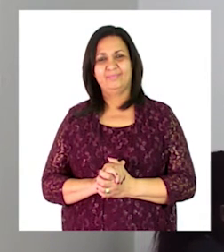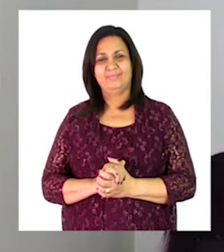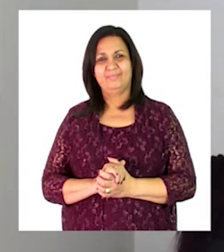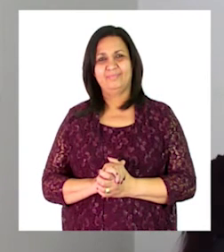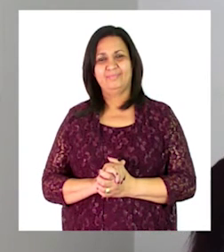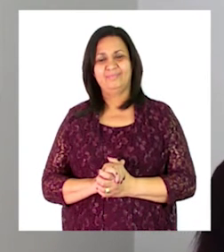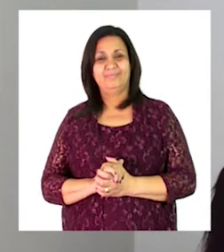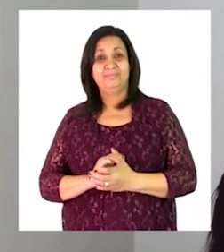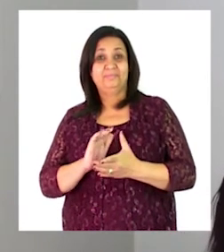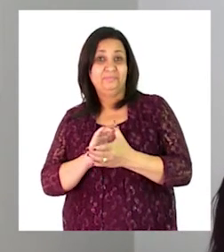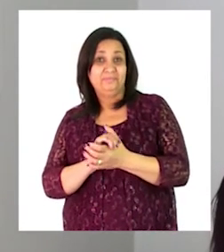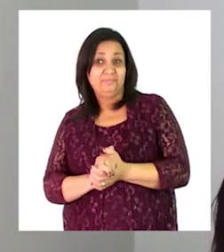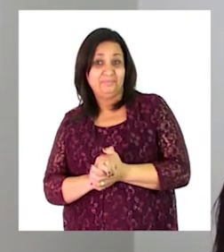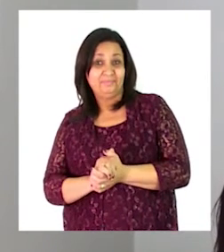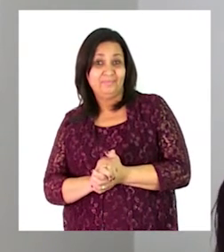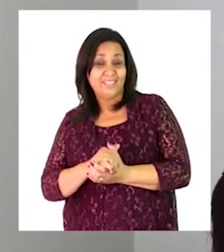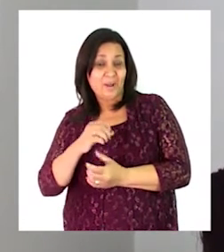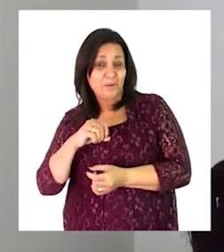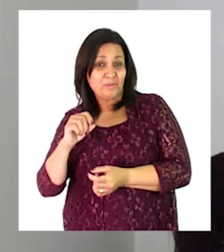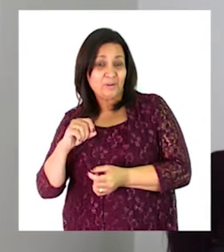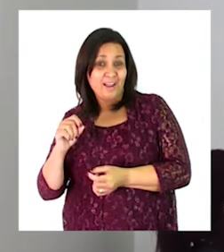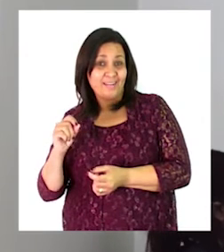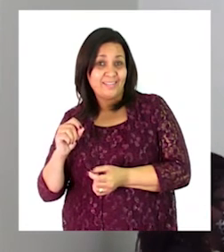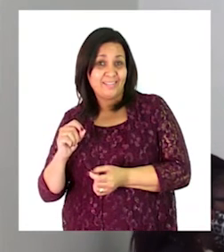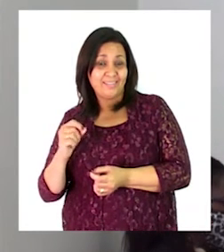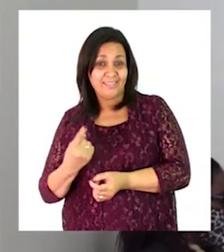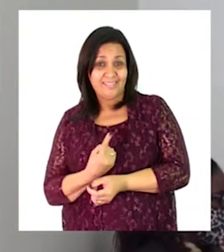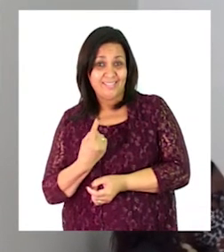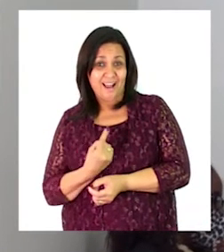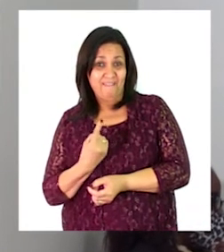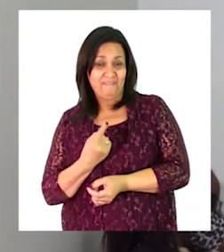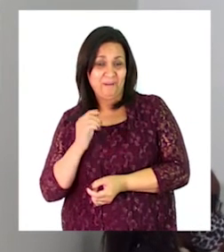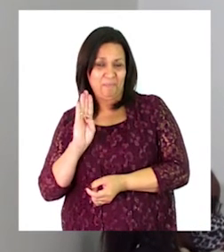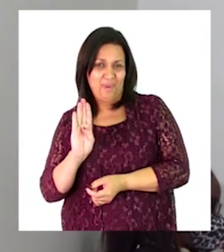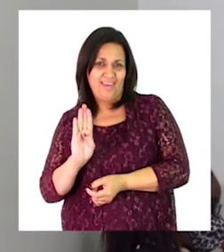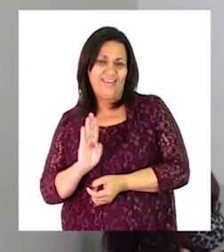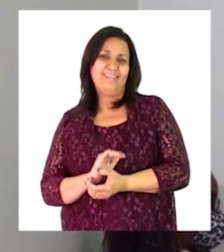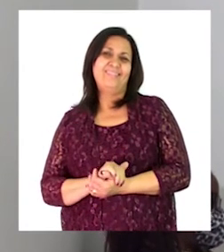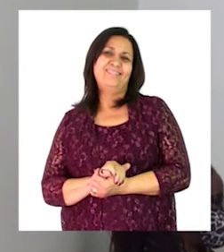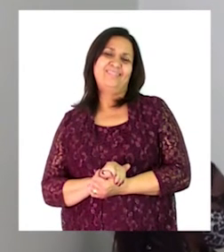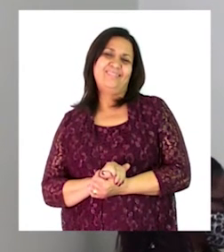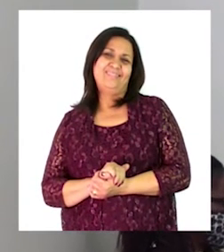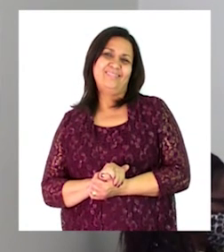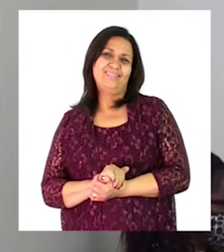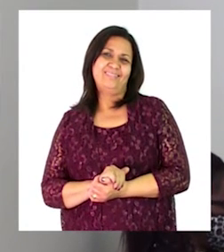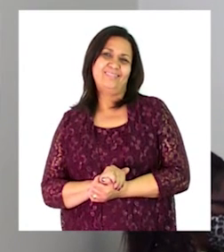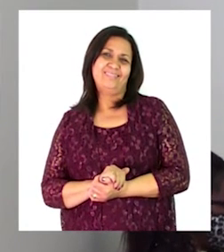my friend is going to write her own letter B on the chalkboard.